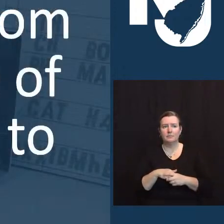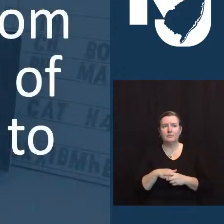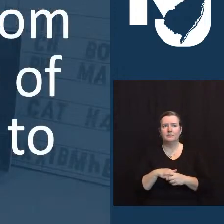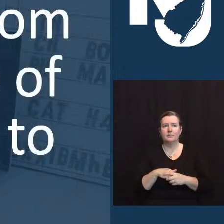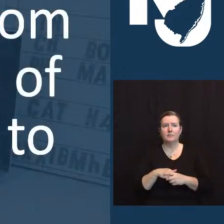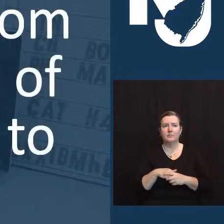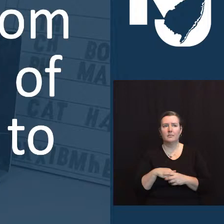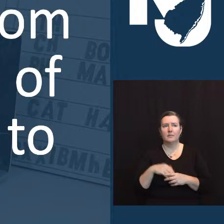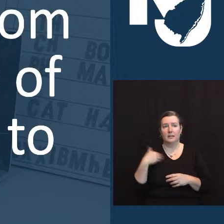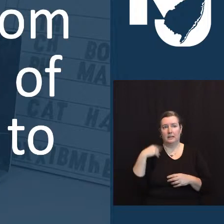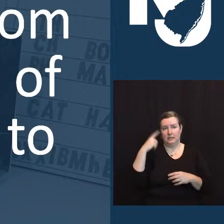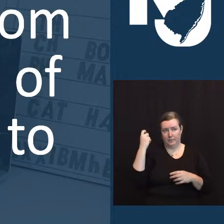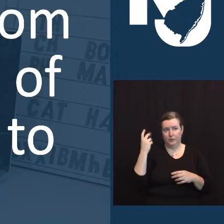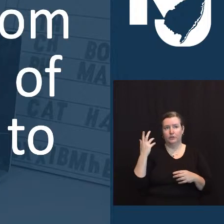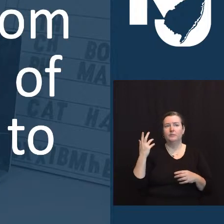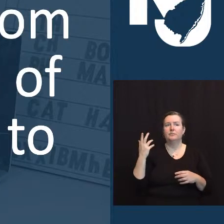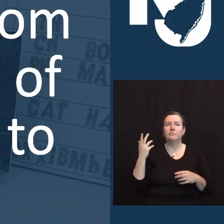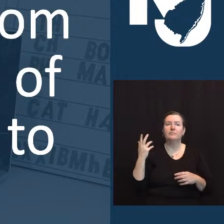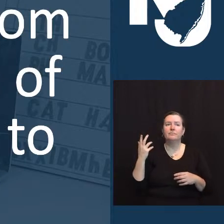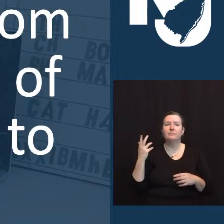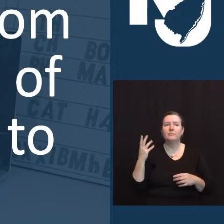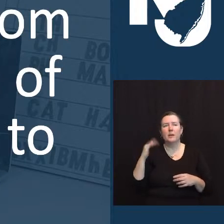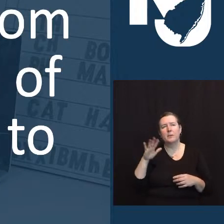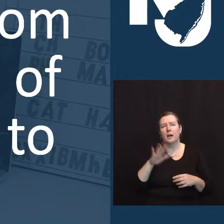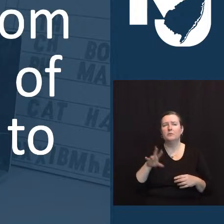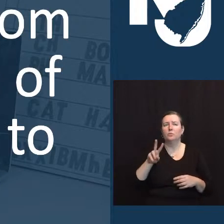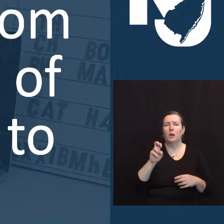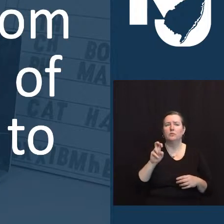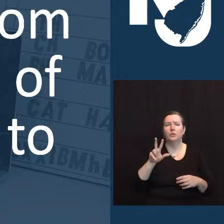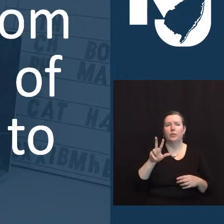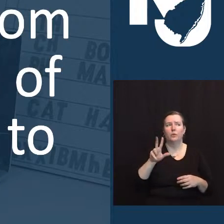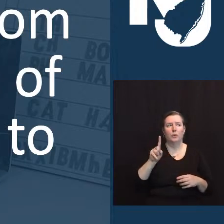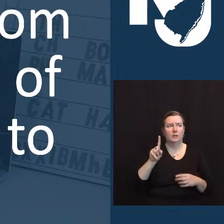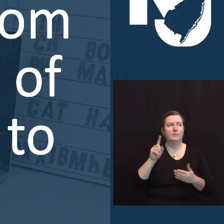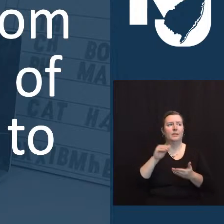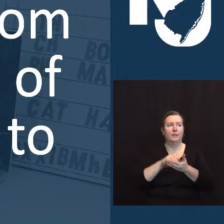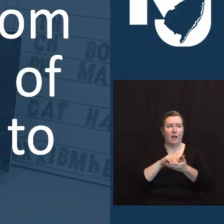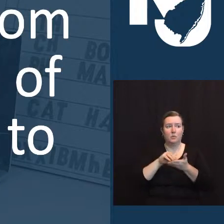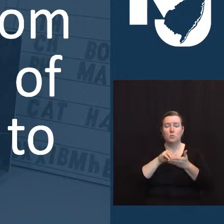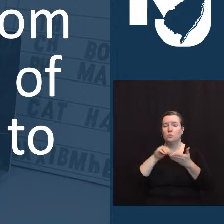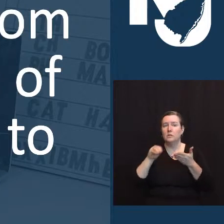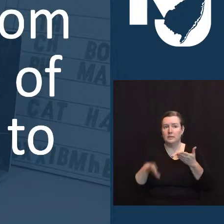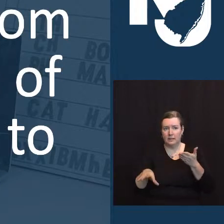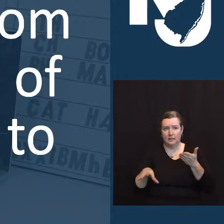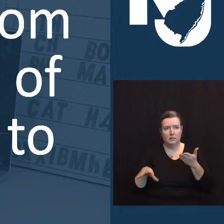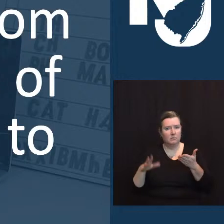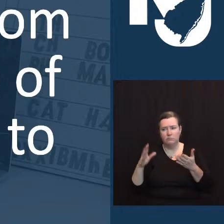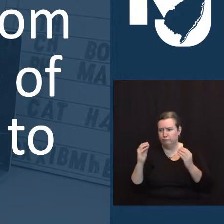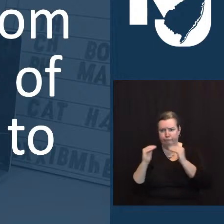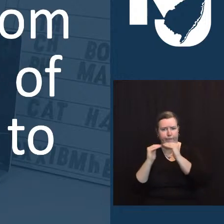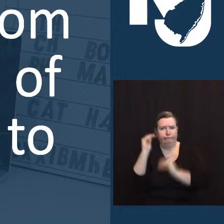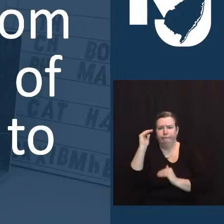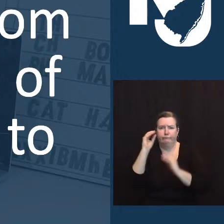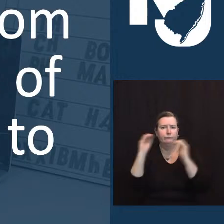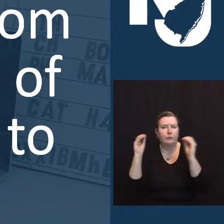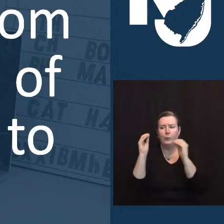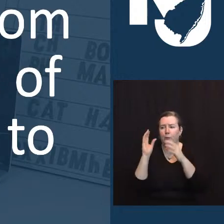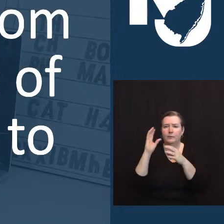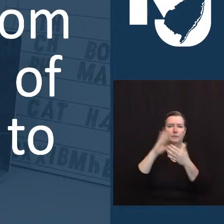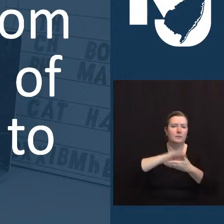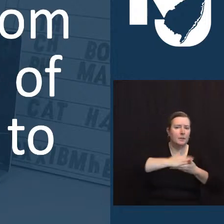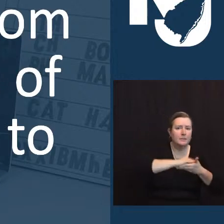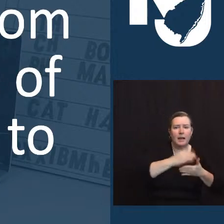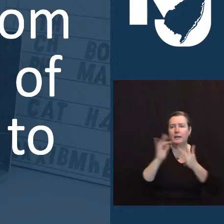as 231,000 students who had fallen into the digital divide, without either proper